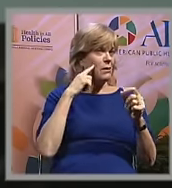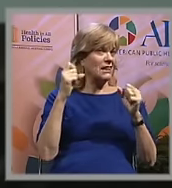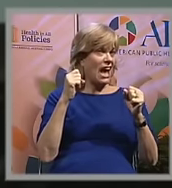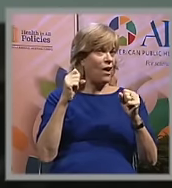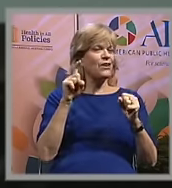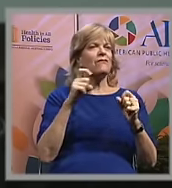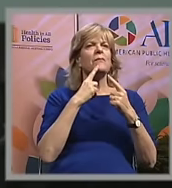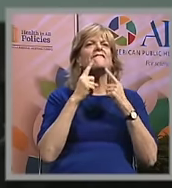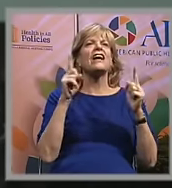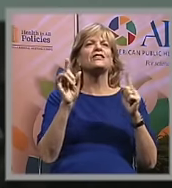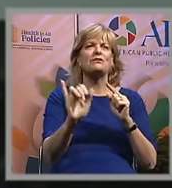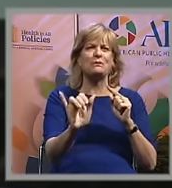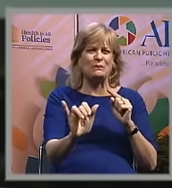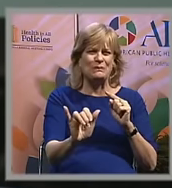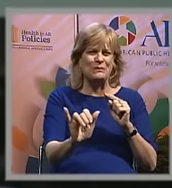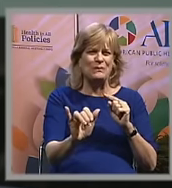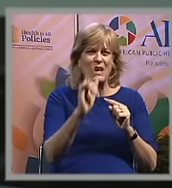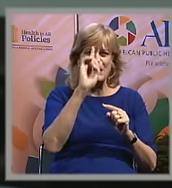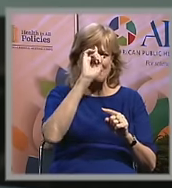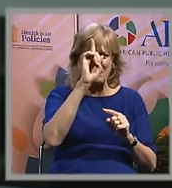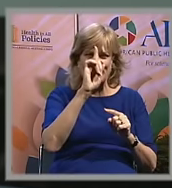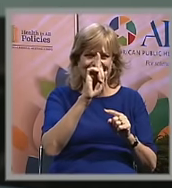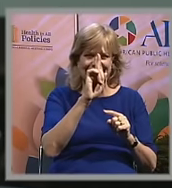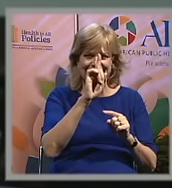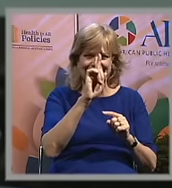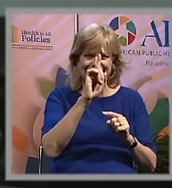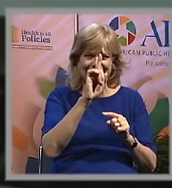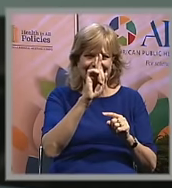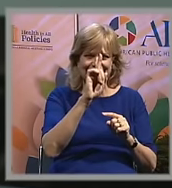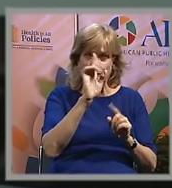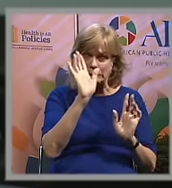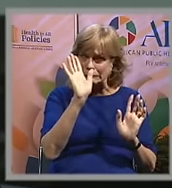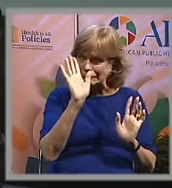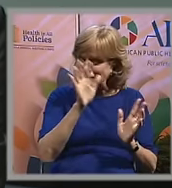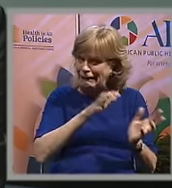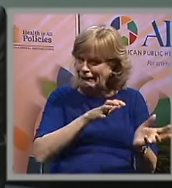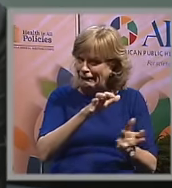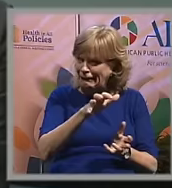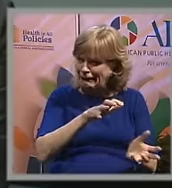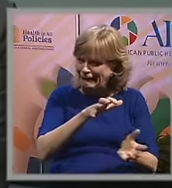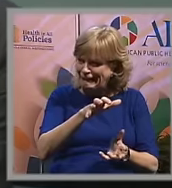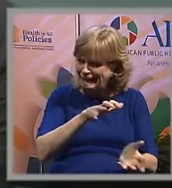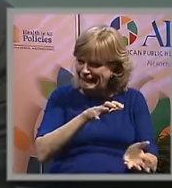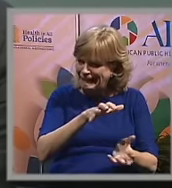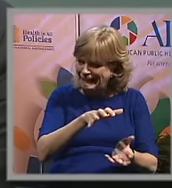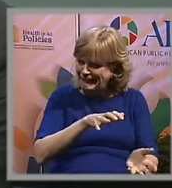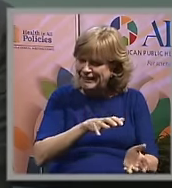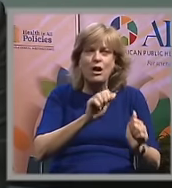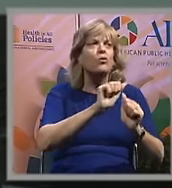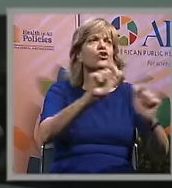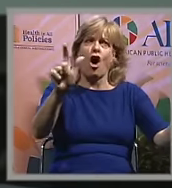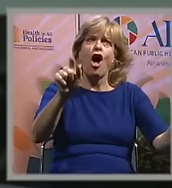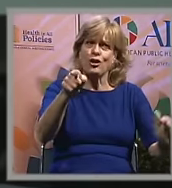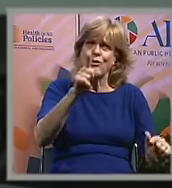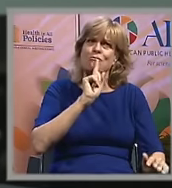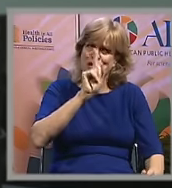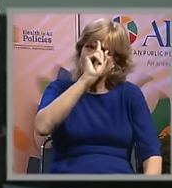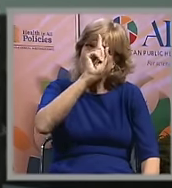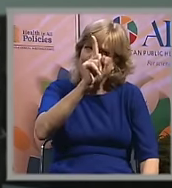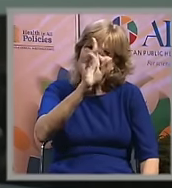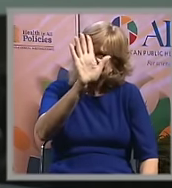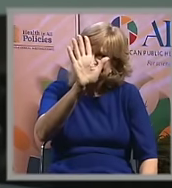be effective and smart. But secondly, which all of y'all are,